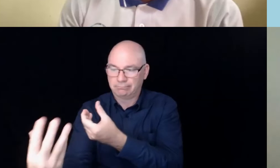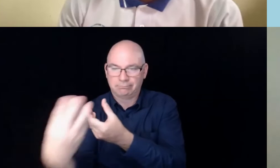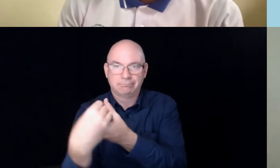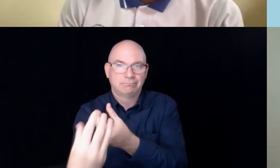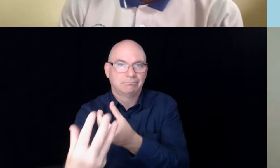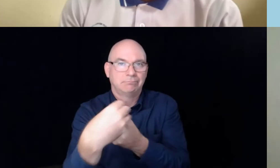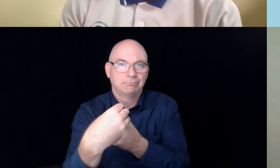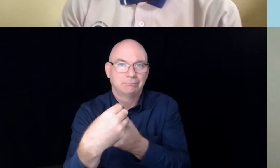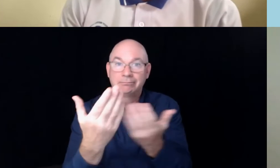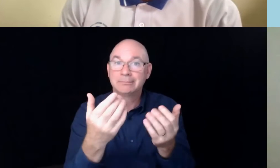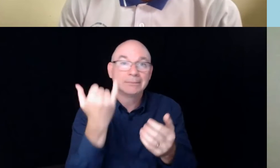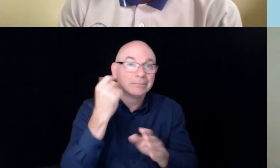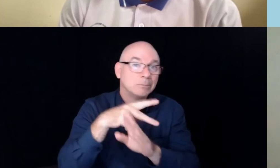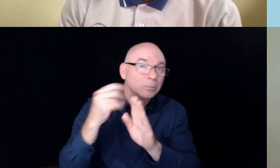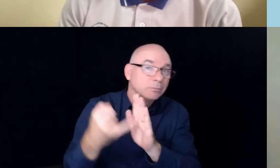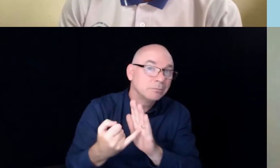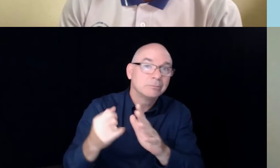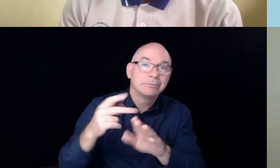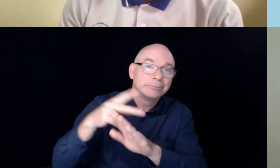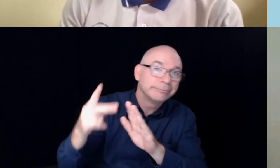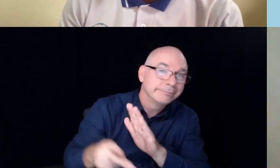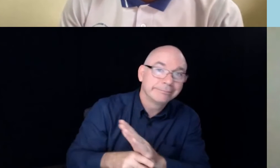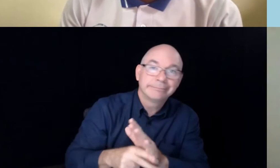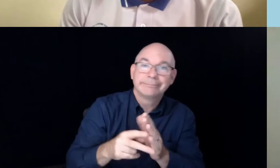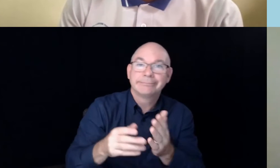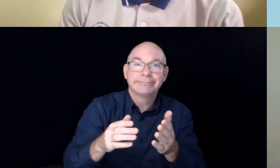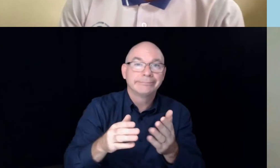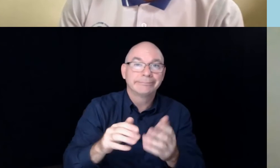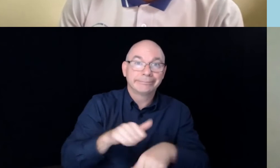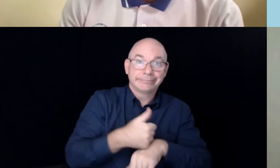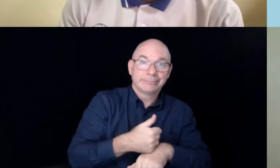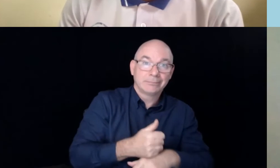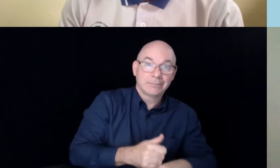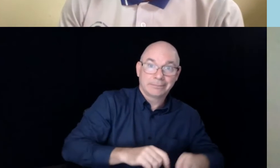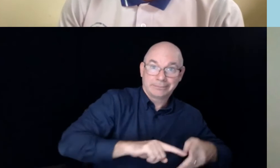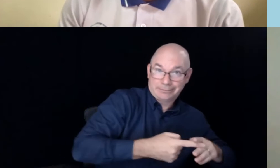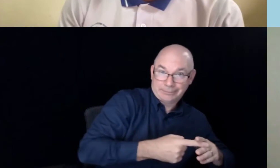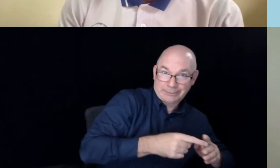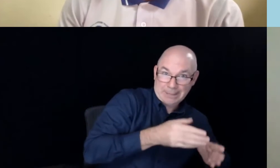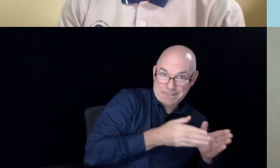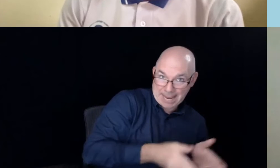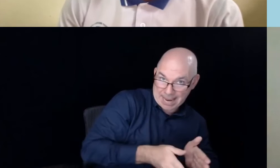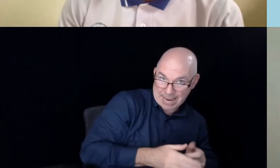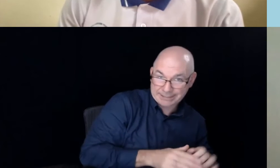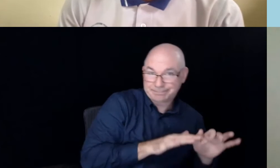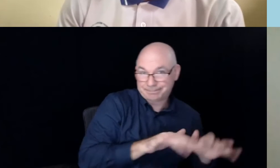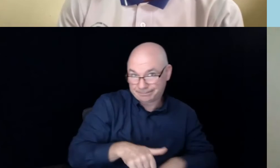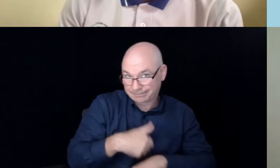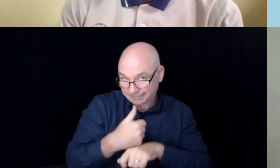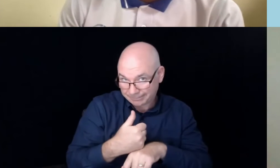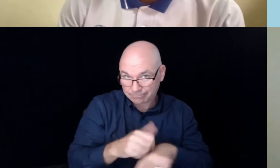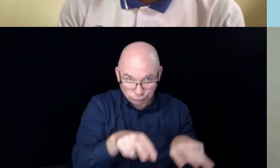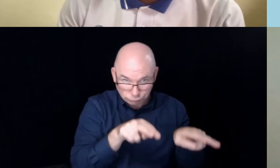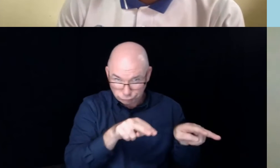stage of planning, implementation, and monitoring. We need to involve the young people. We shouldn't look